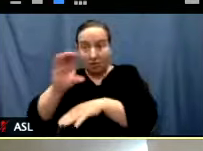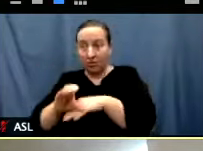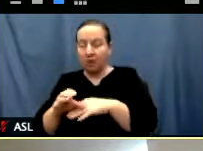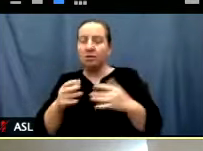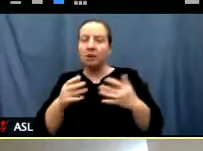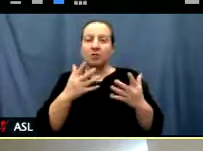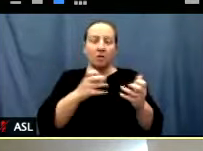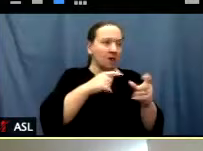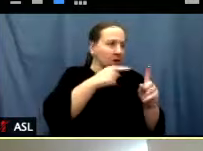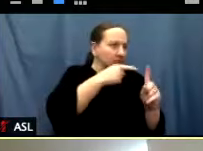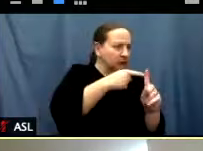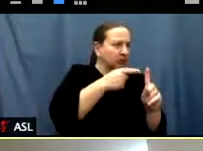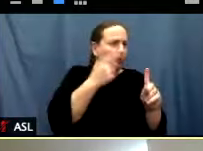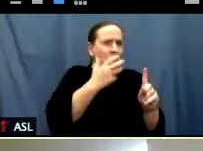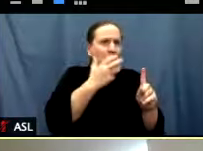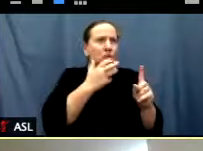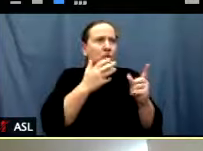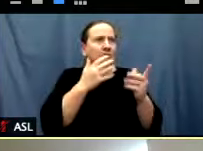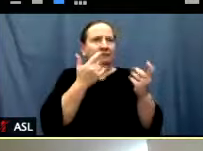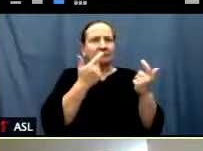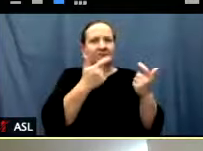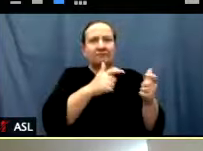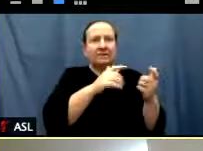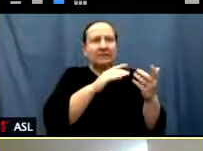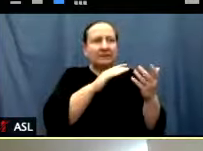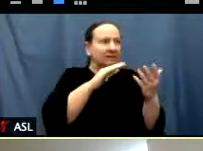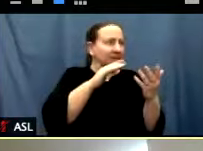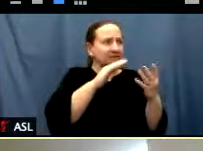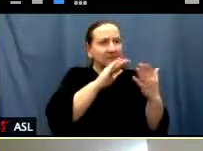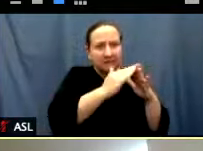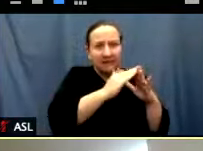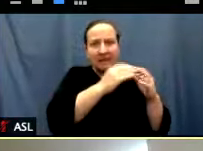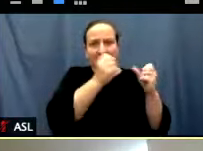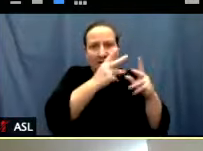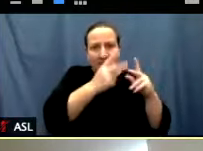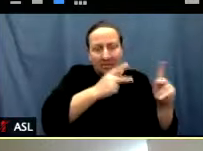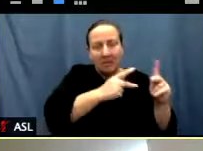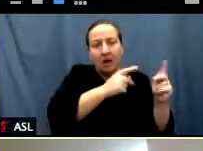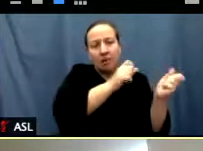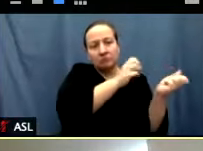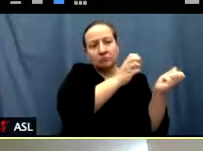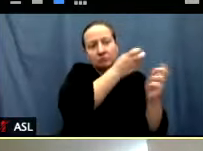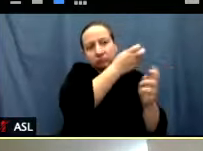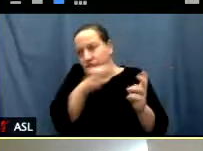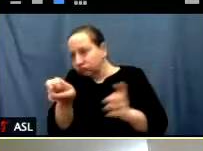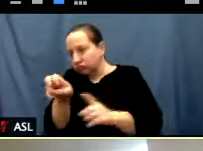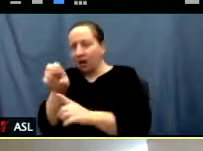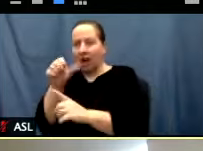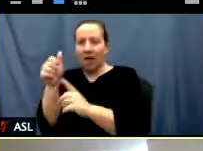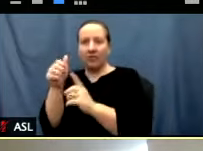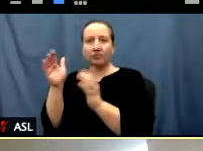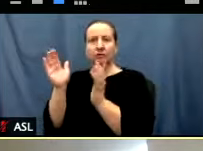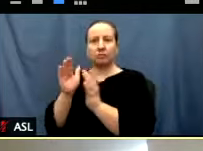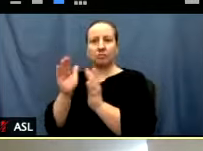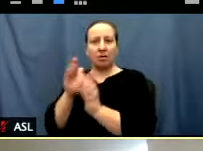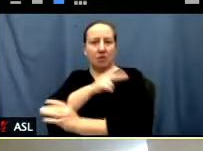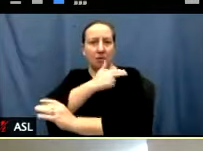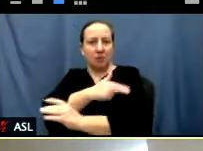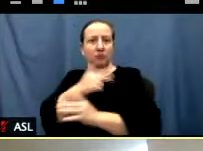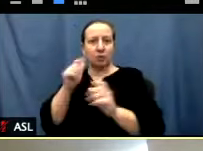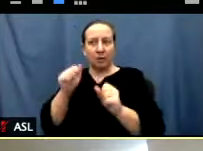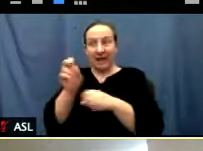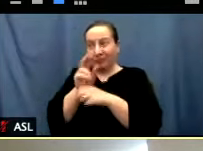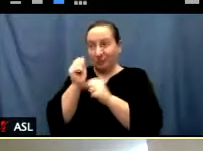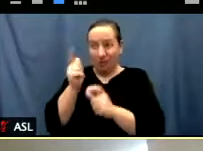from areas of high density to areas of lower density to ensure that we are utilizing every hospital bed in the state as they